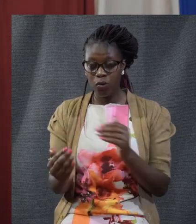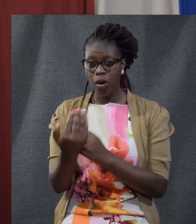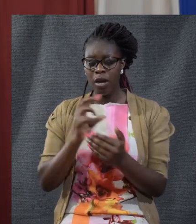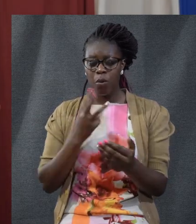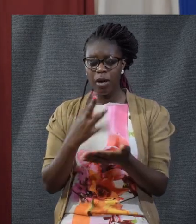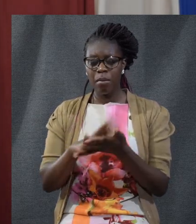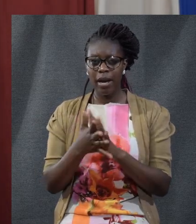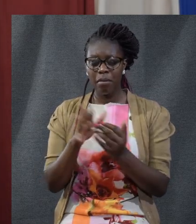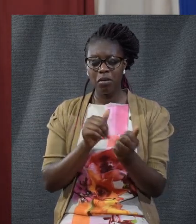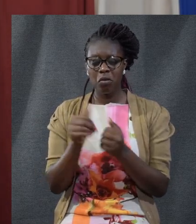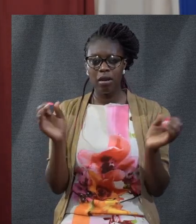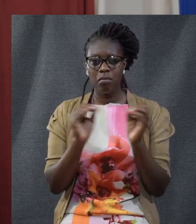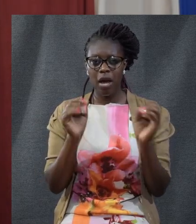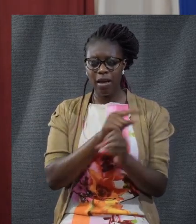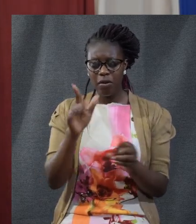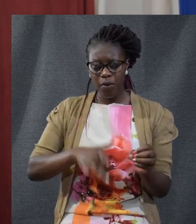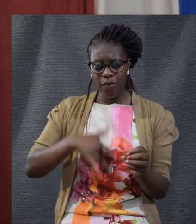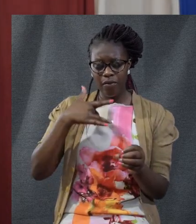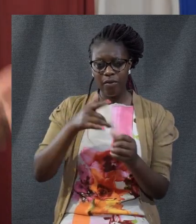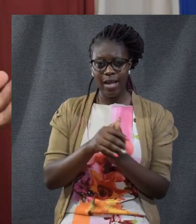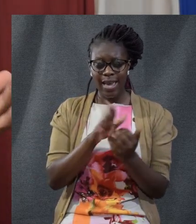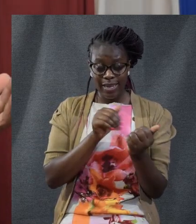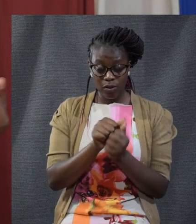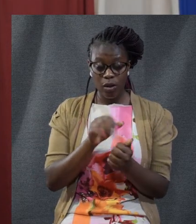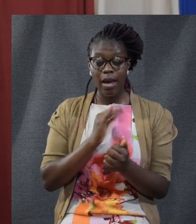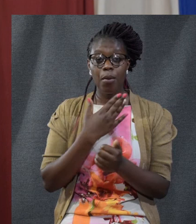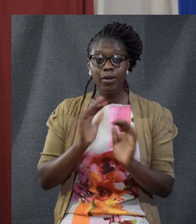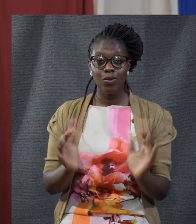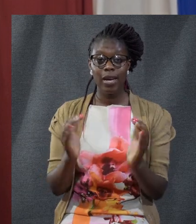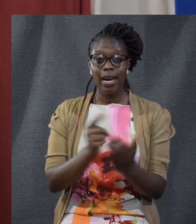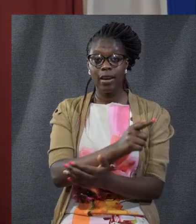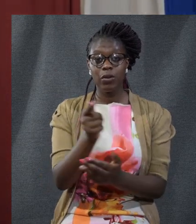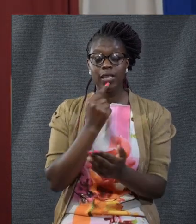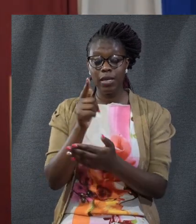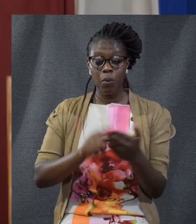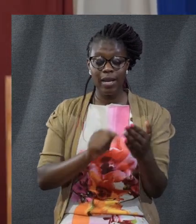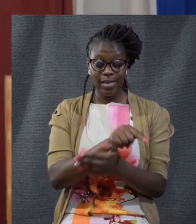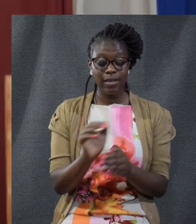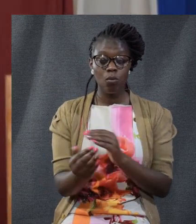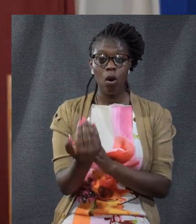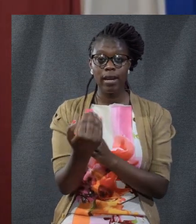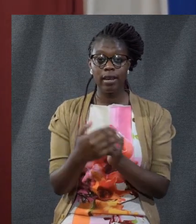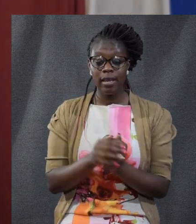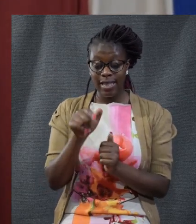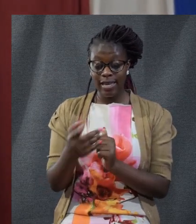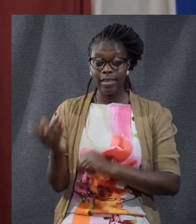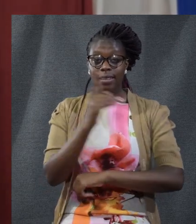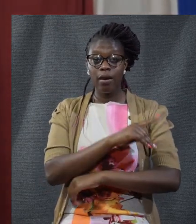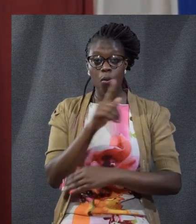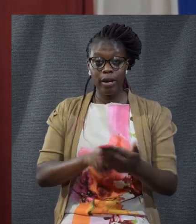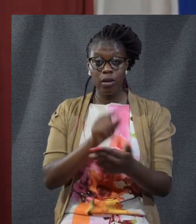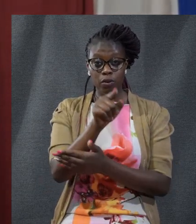will not be consumed. So therefore, are you there and feeling consumed and destroyed? I want to encourage you and say this morning, and this